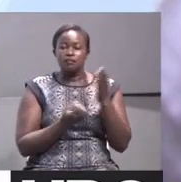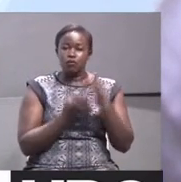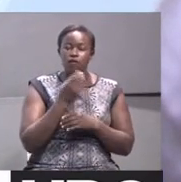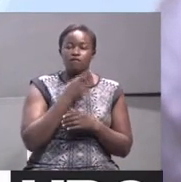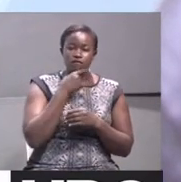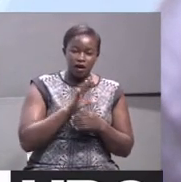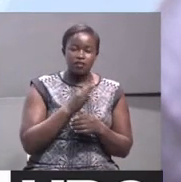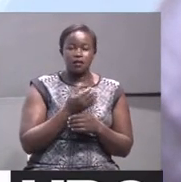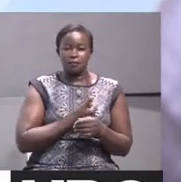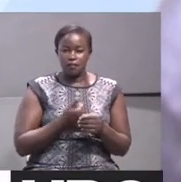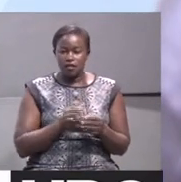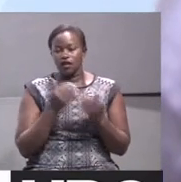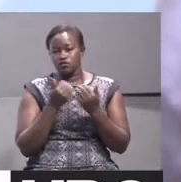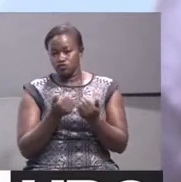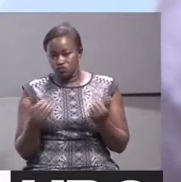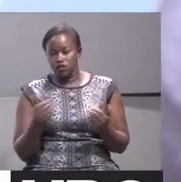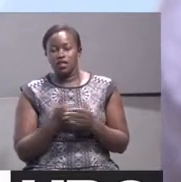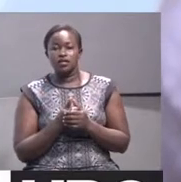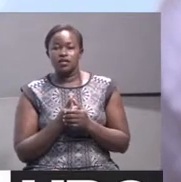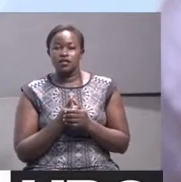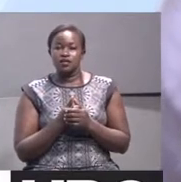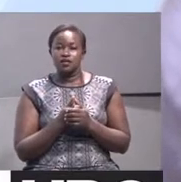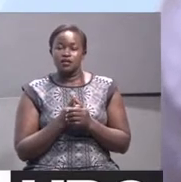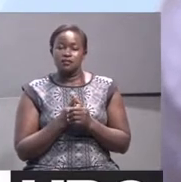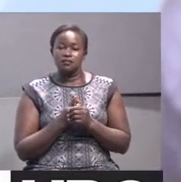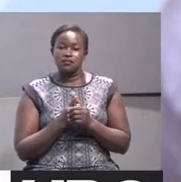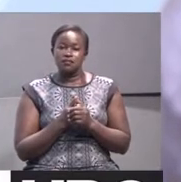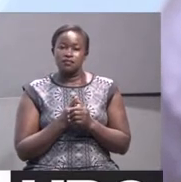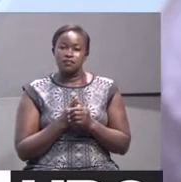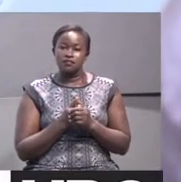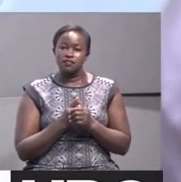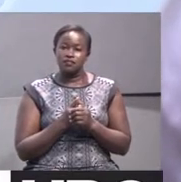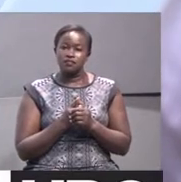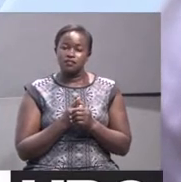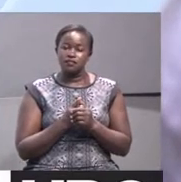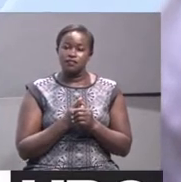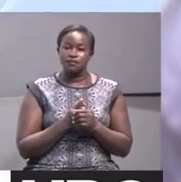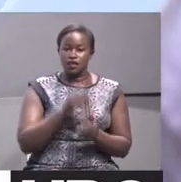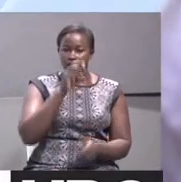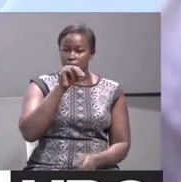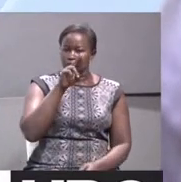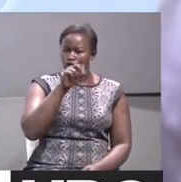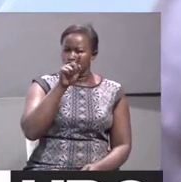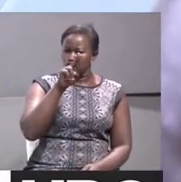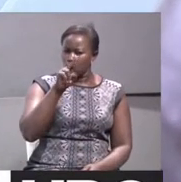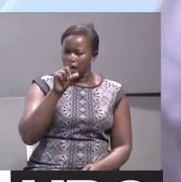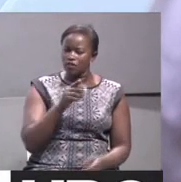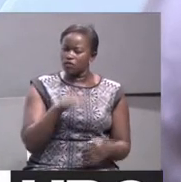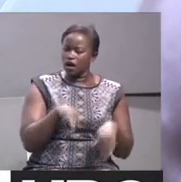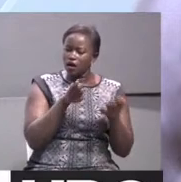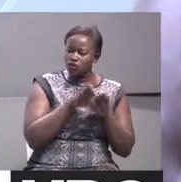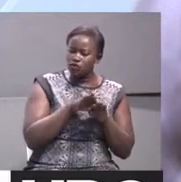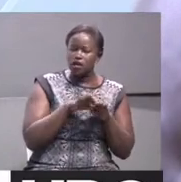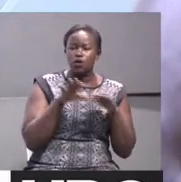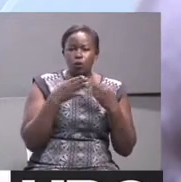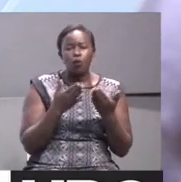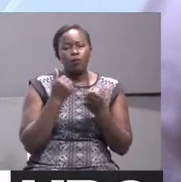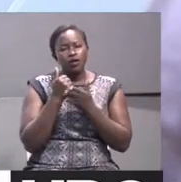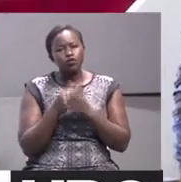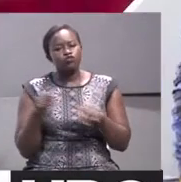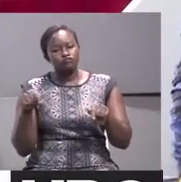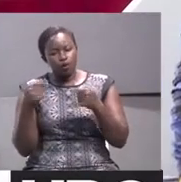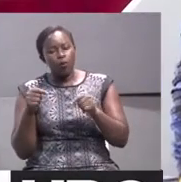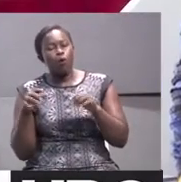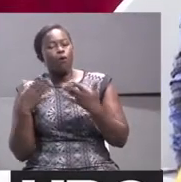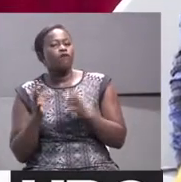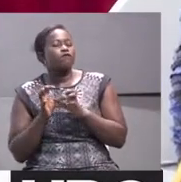the children. Is it mutually? Is it out of conflict? Or it is out of coercion?